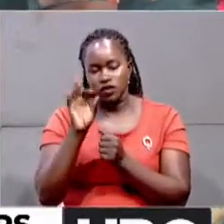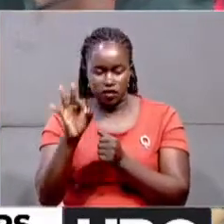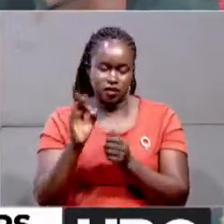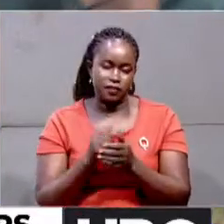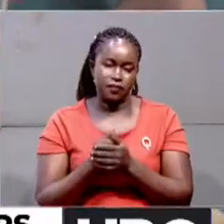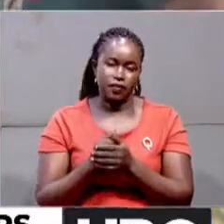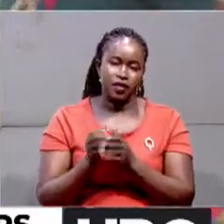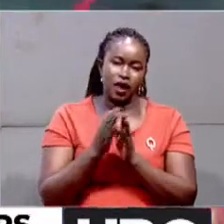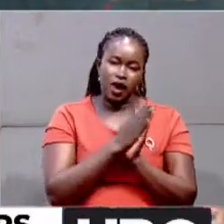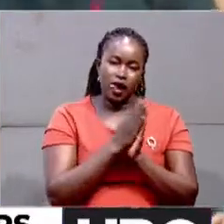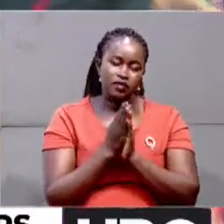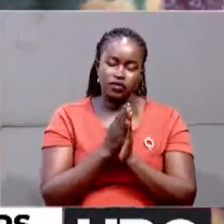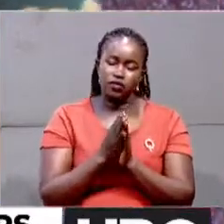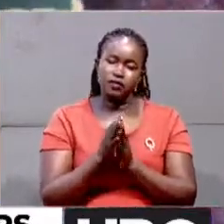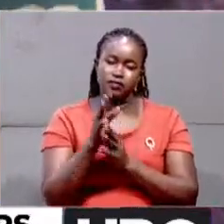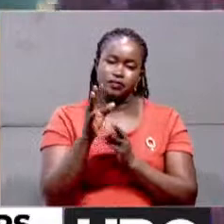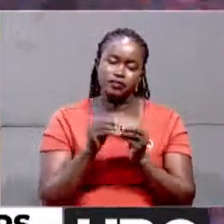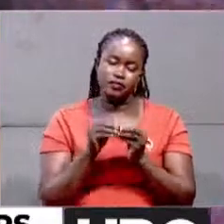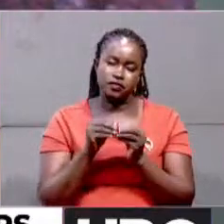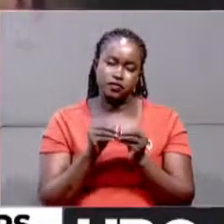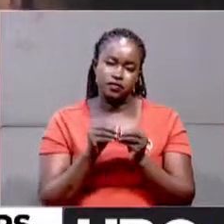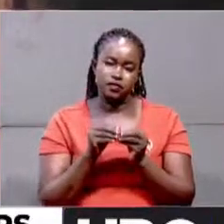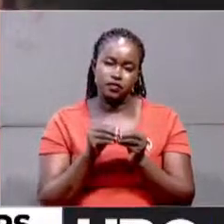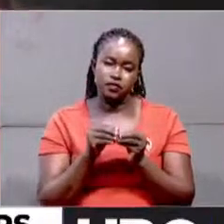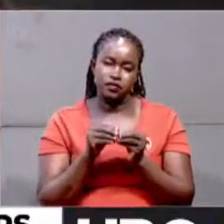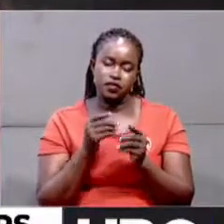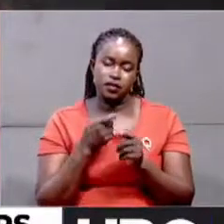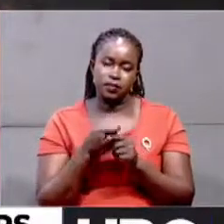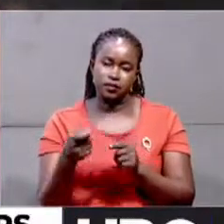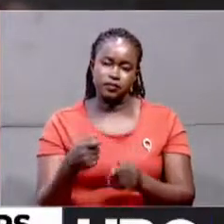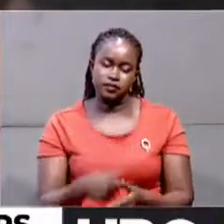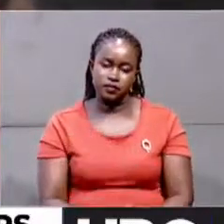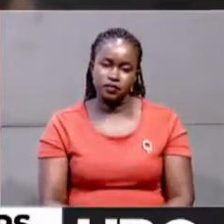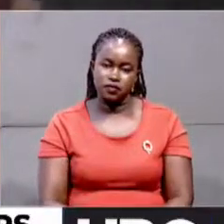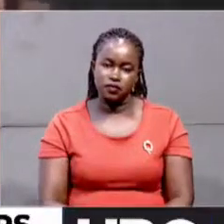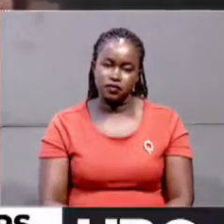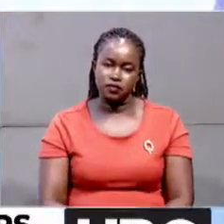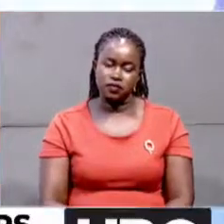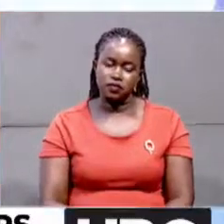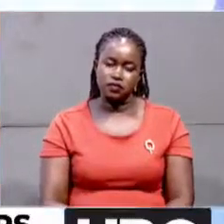2023. I'm Nafka Farida and Joel Vubia in Kampala.